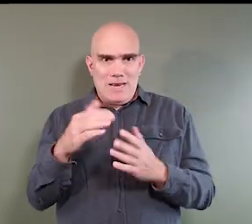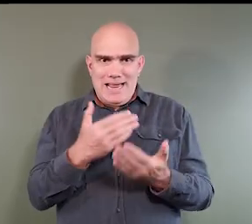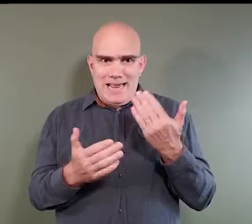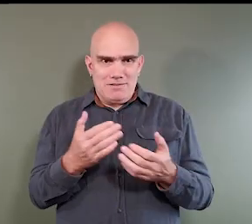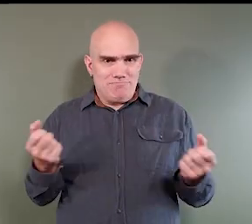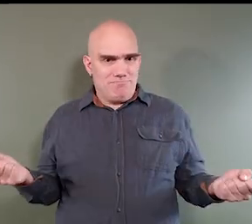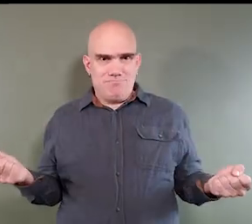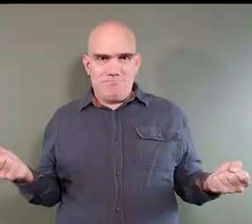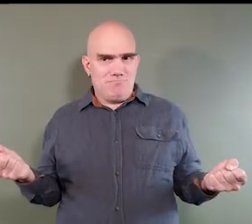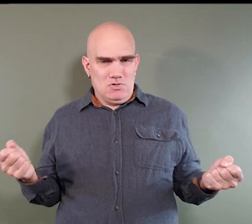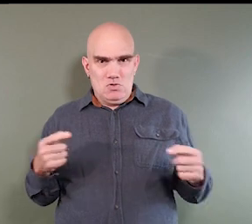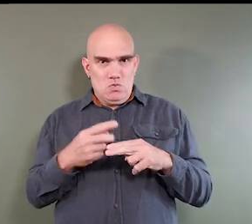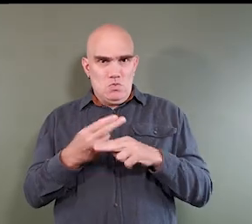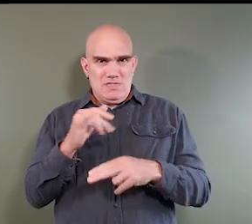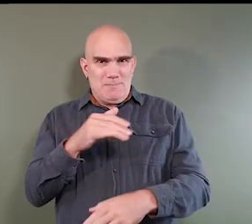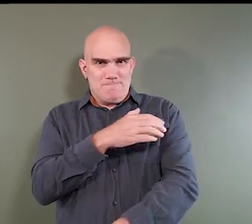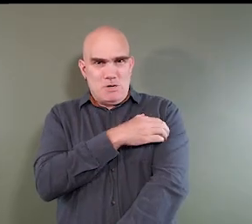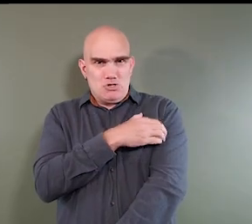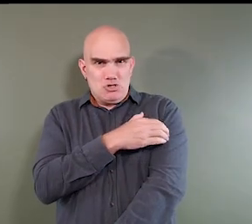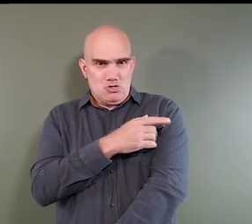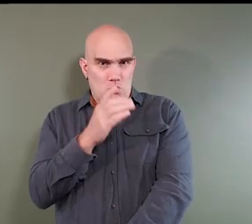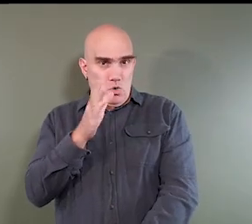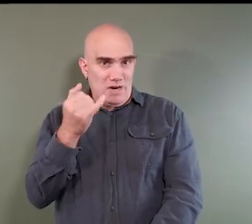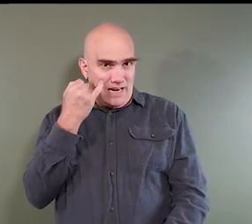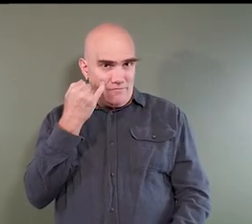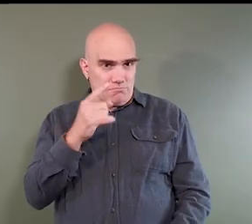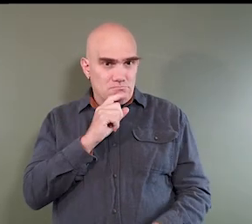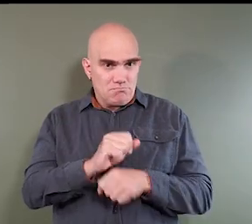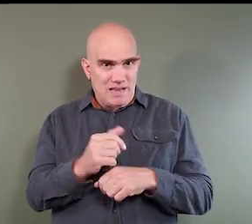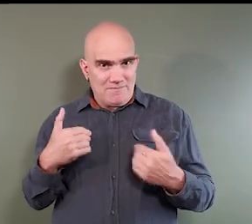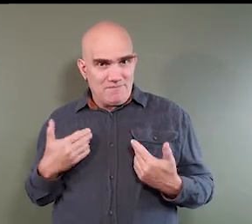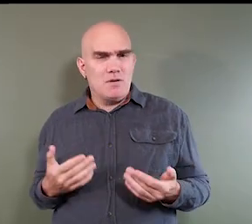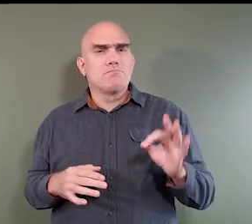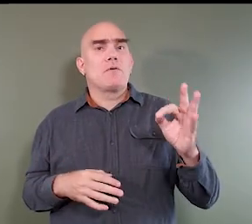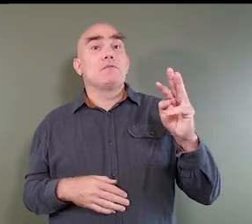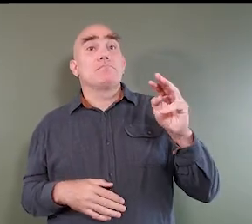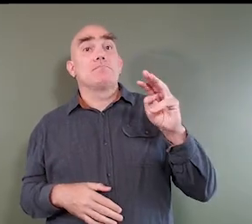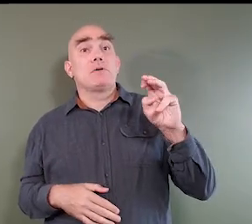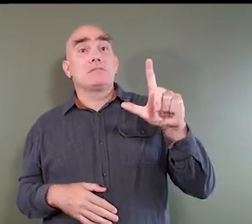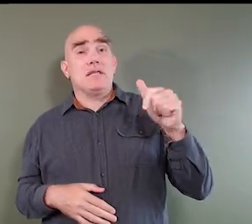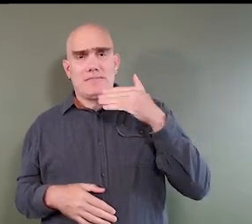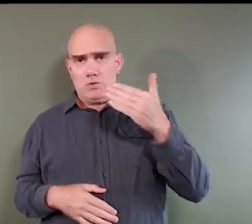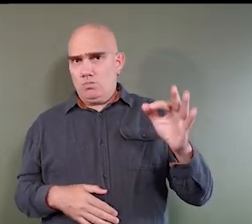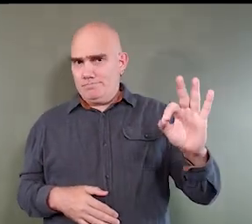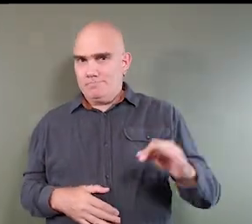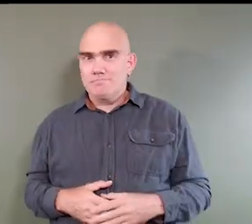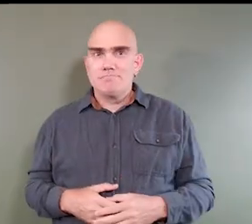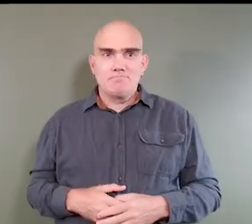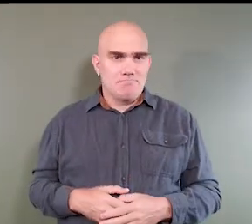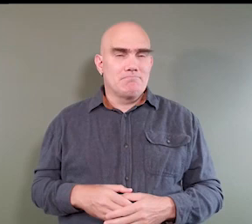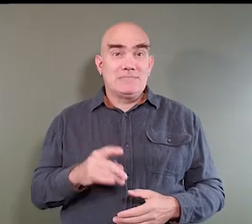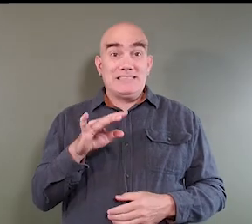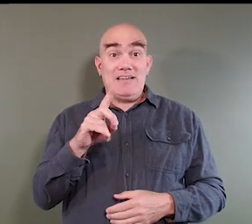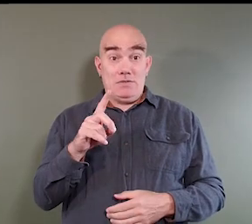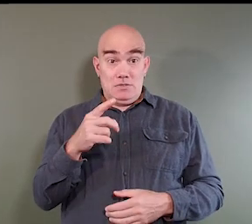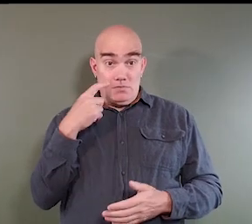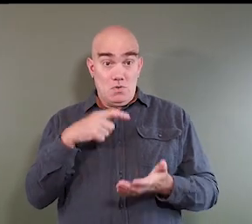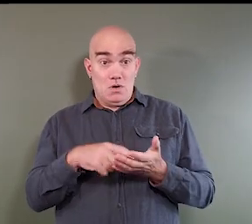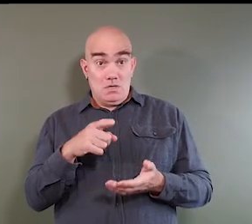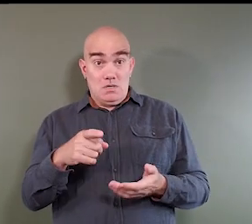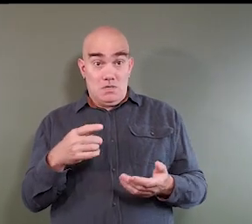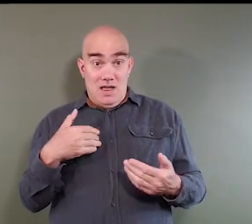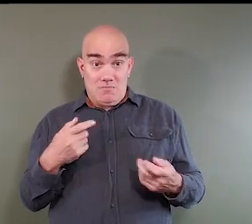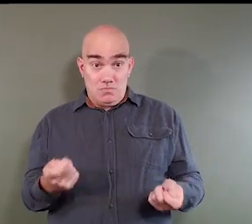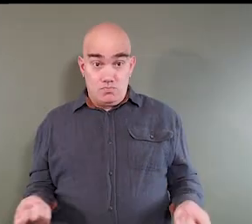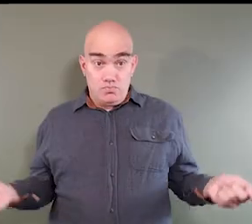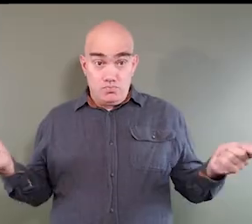to activate the same muscles that you would. Perfect, Marcela. Thank you so much. And David, as he gets to the jump